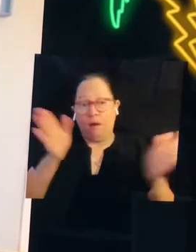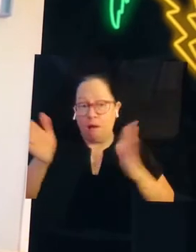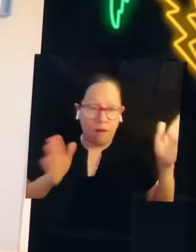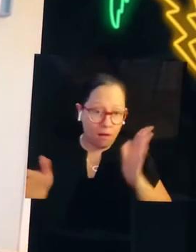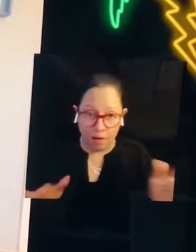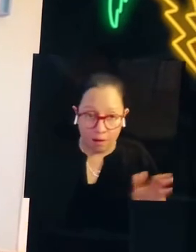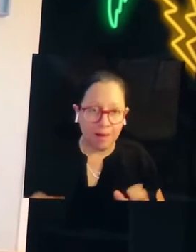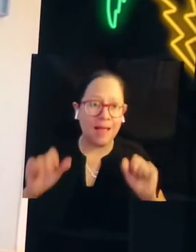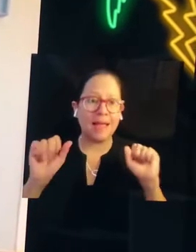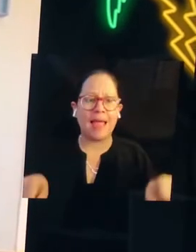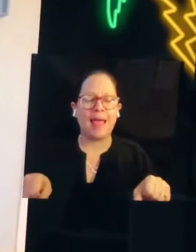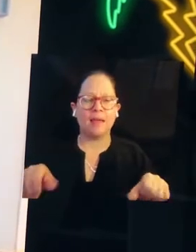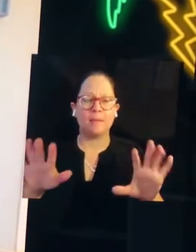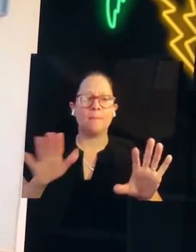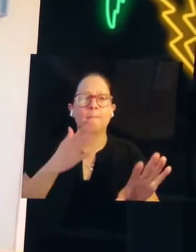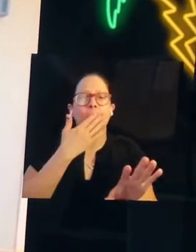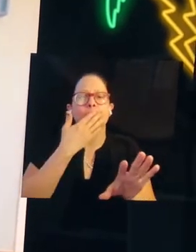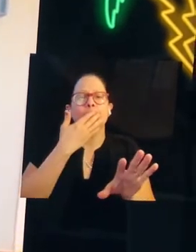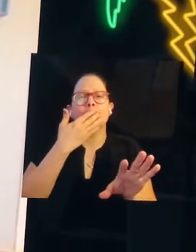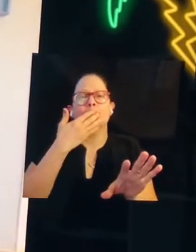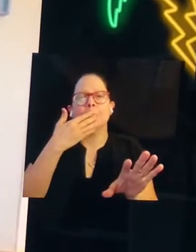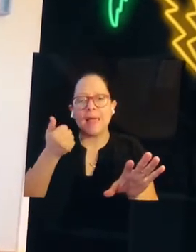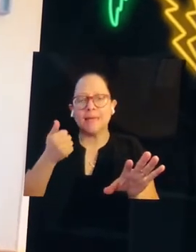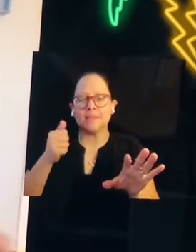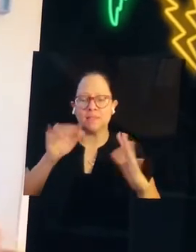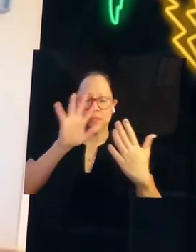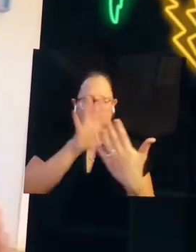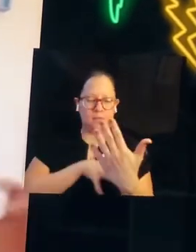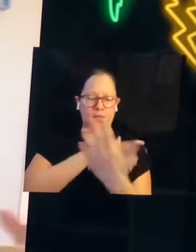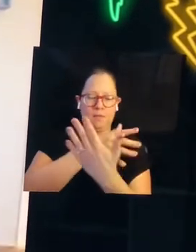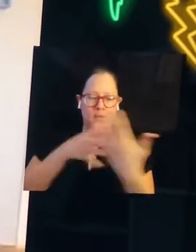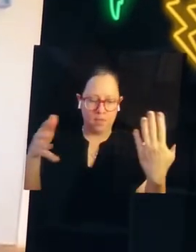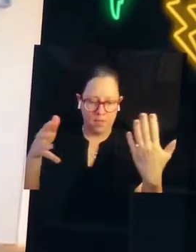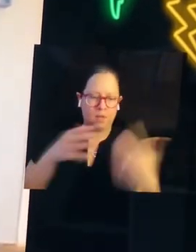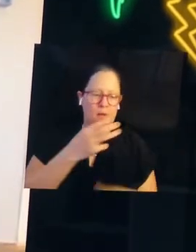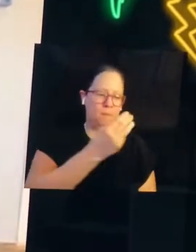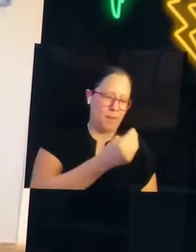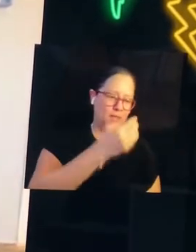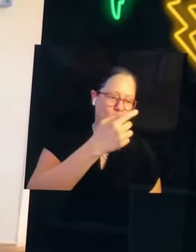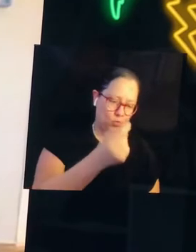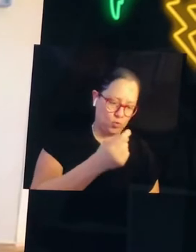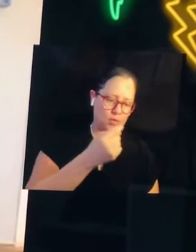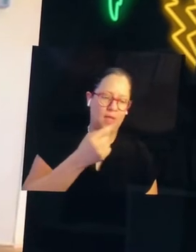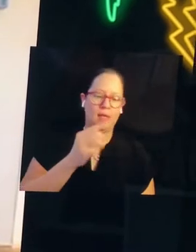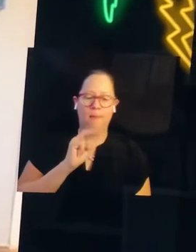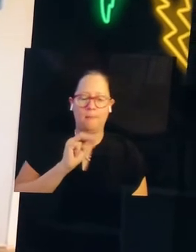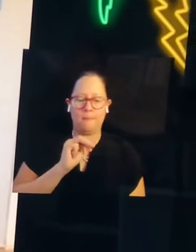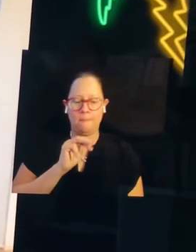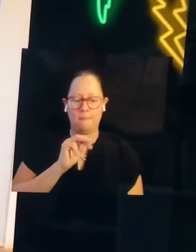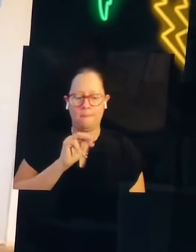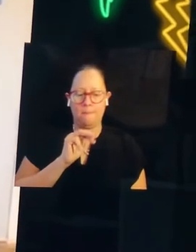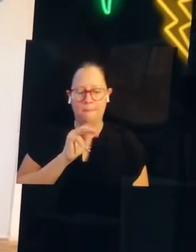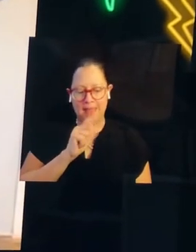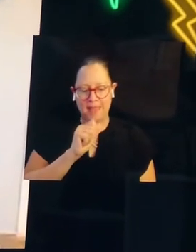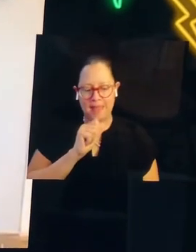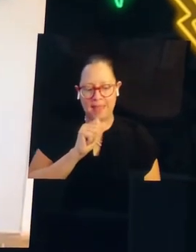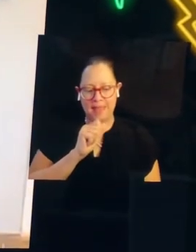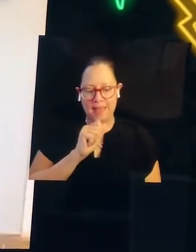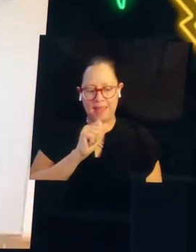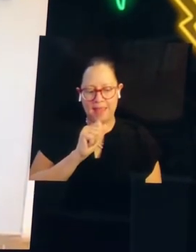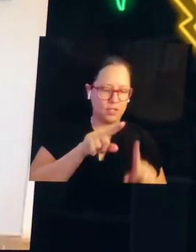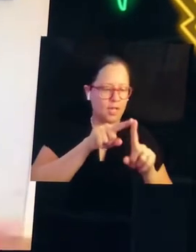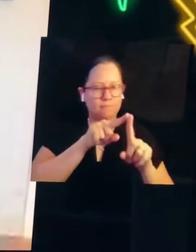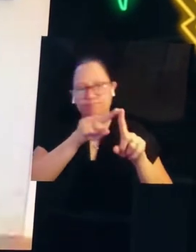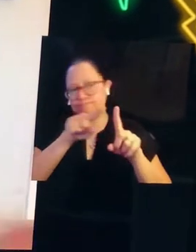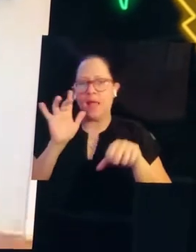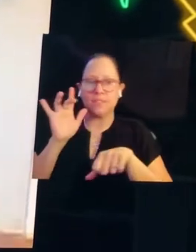I'm gonna set aside to do my media pitching, and then this day I'm gonna take off. And by that, I mean, you